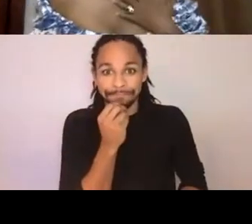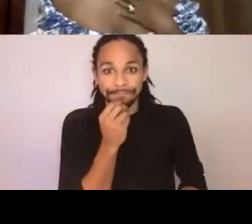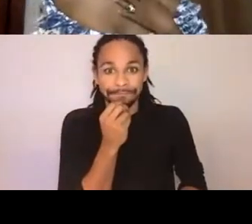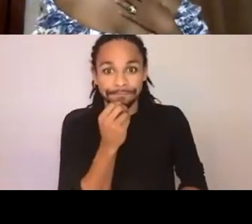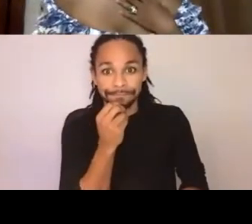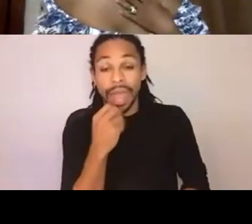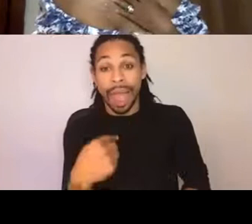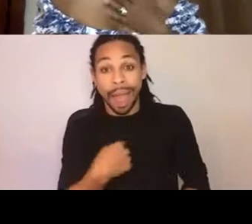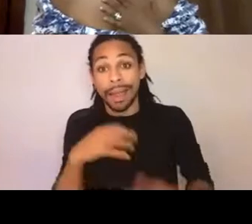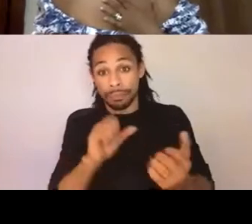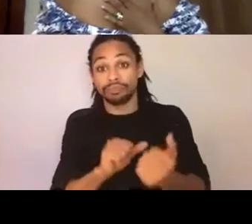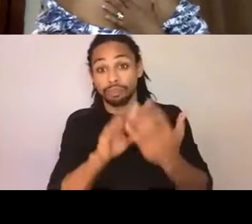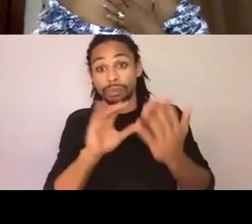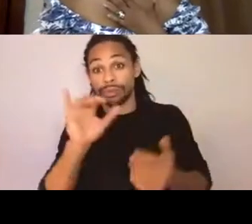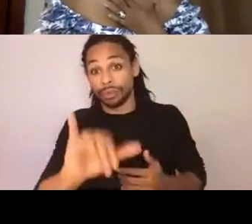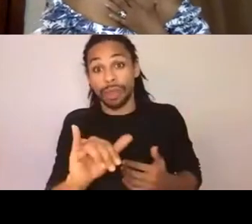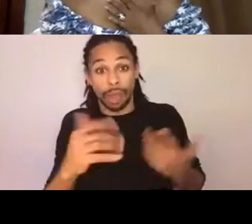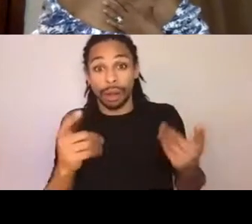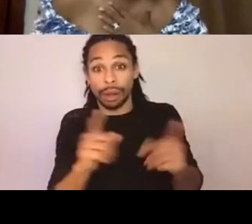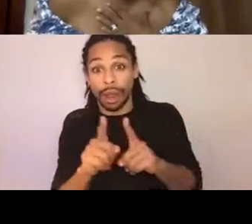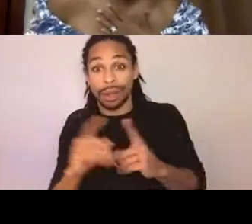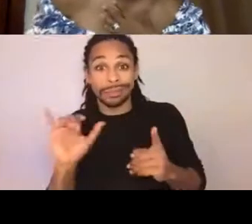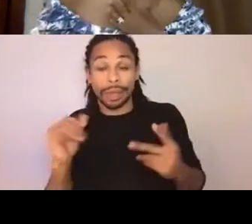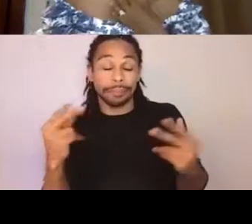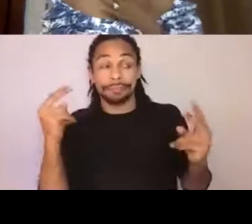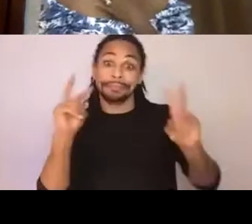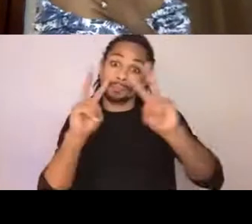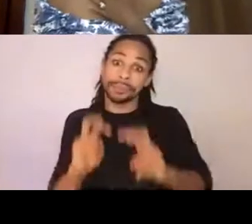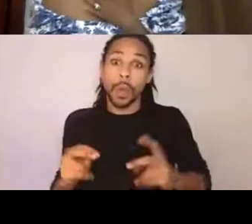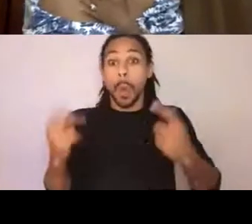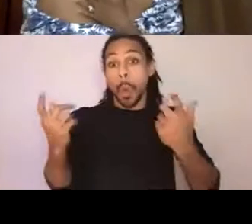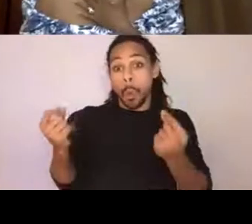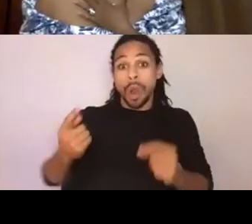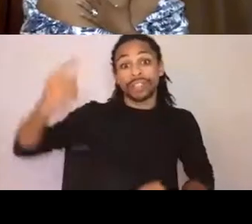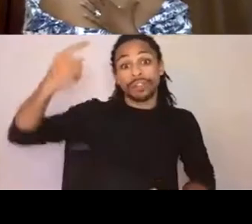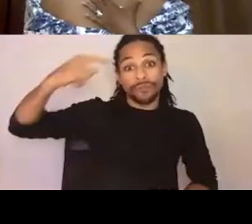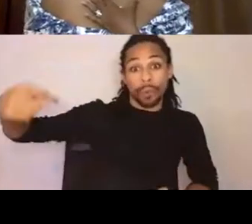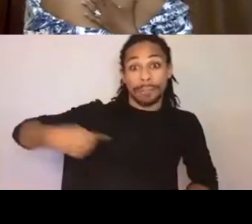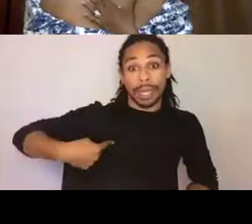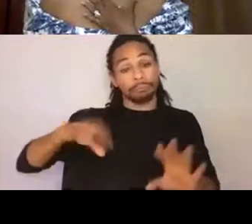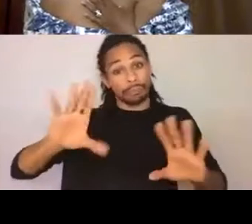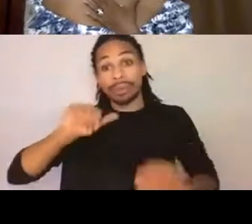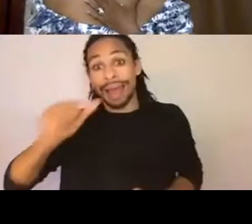I approach that like, what's for me? Not